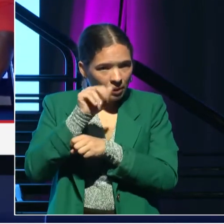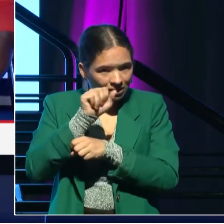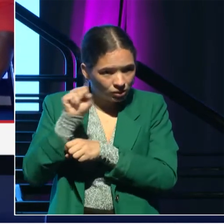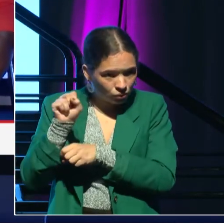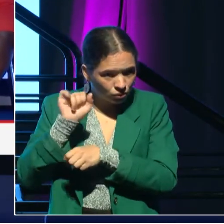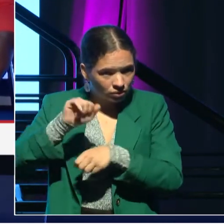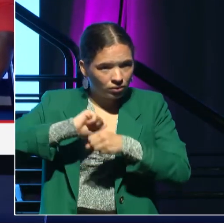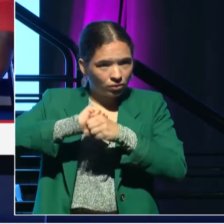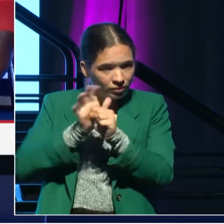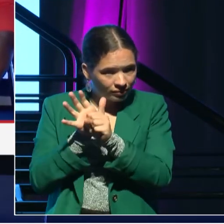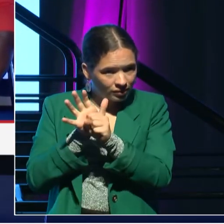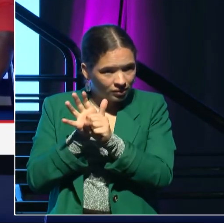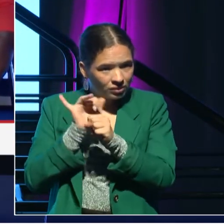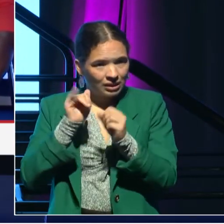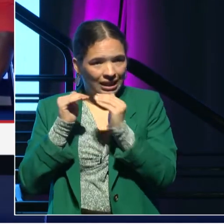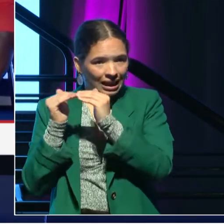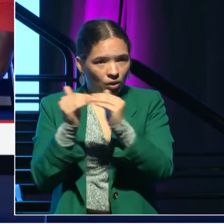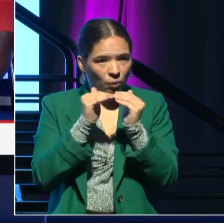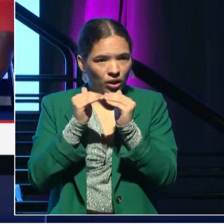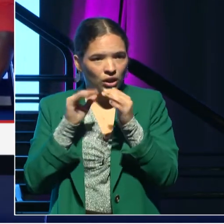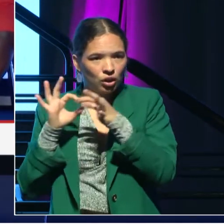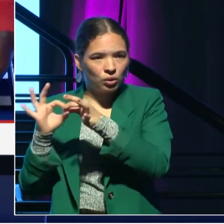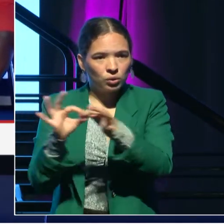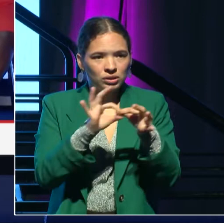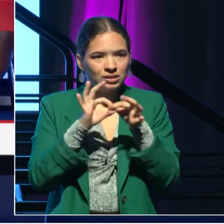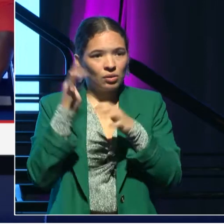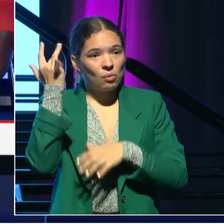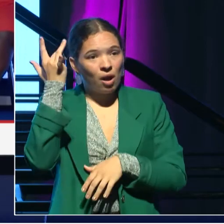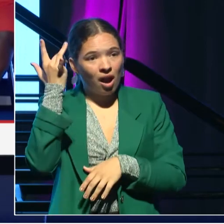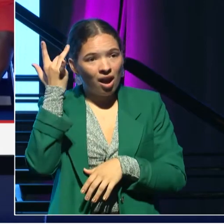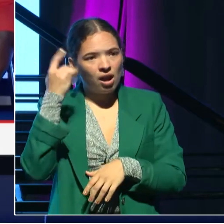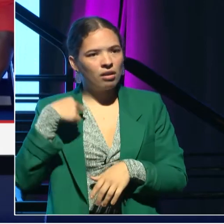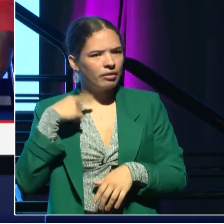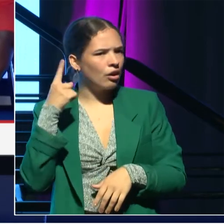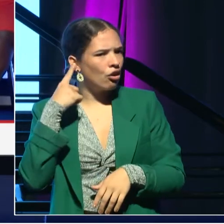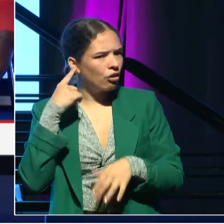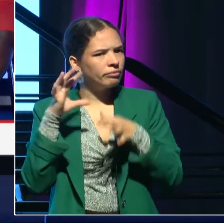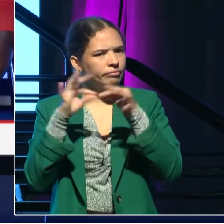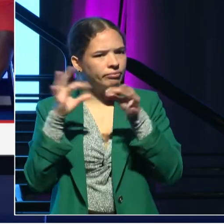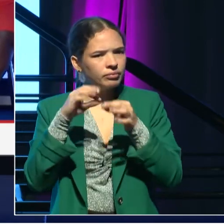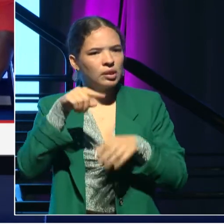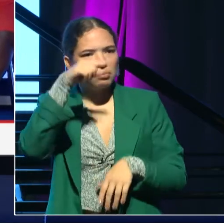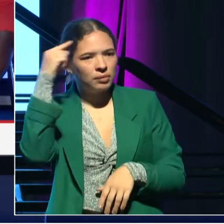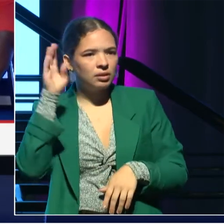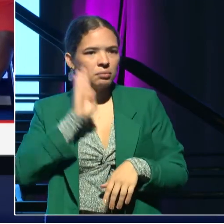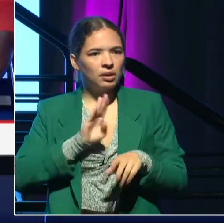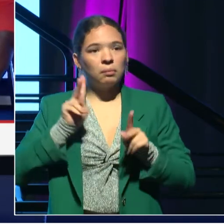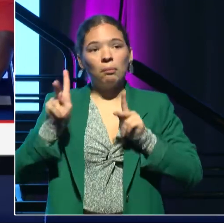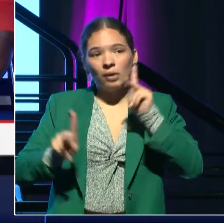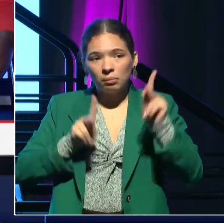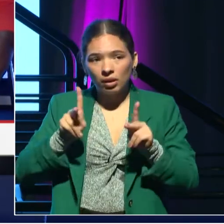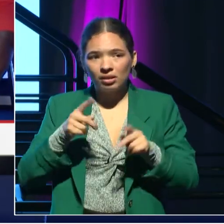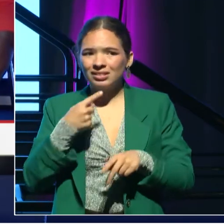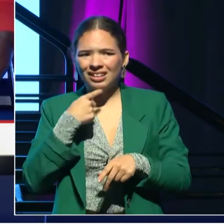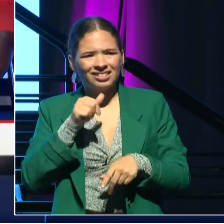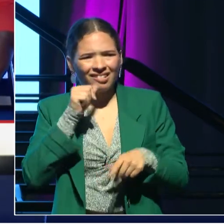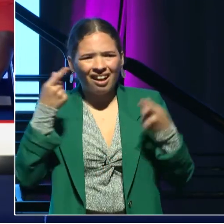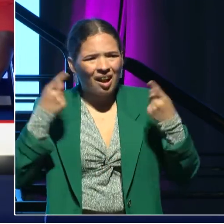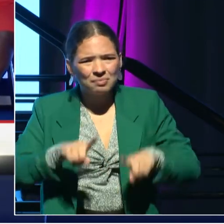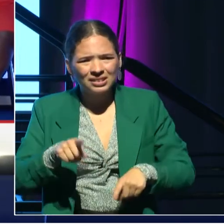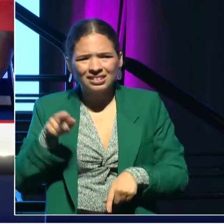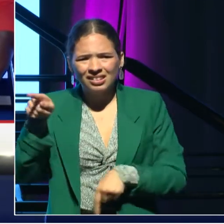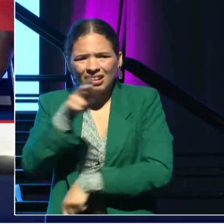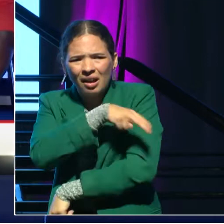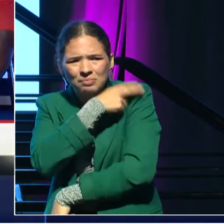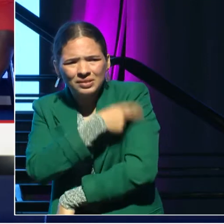Maternal Equity Coalition because we were hearing stories from Black and brown birthing people saying, this is not happening in this other hospital. They're able